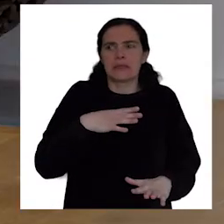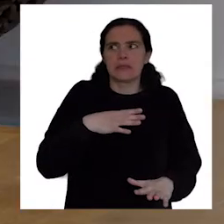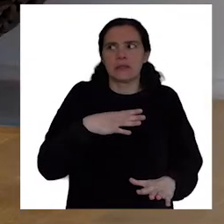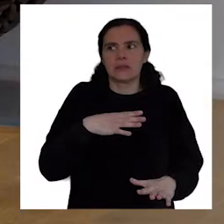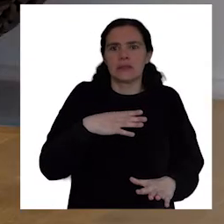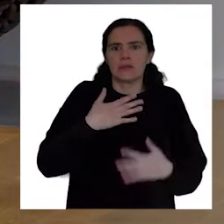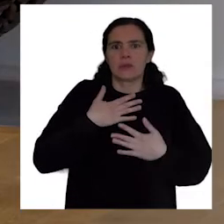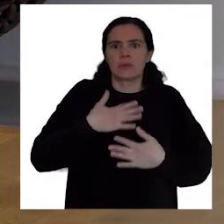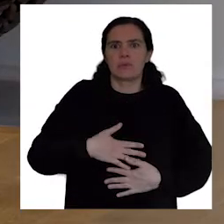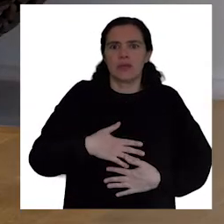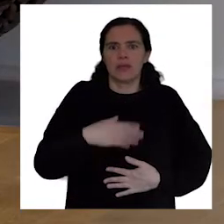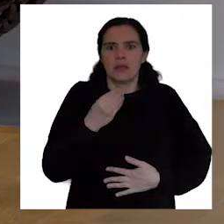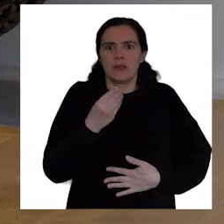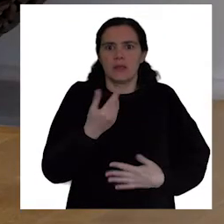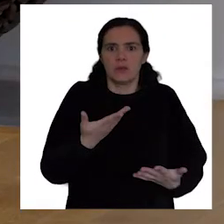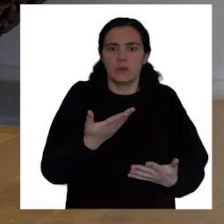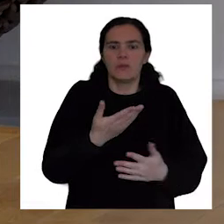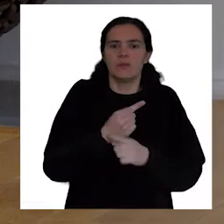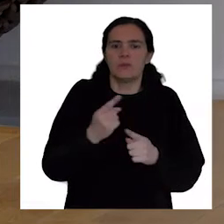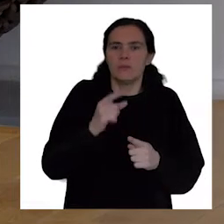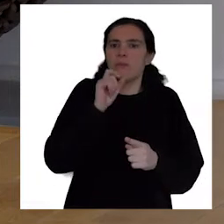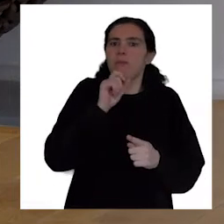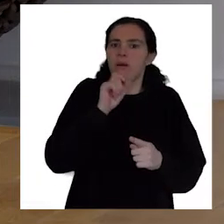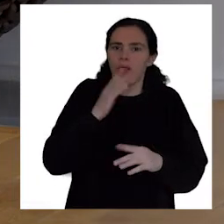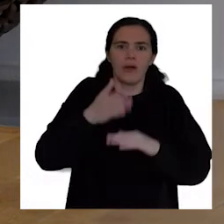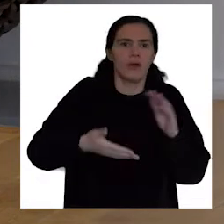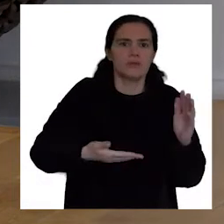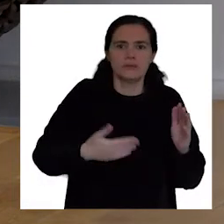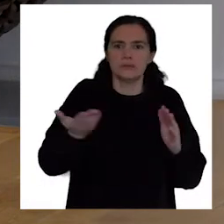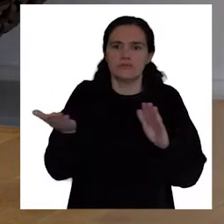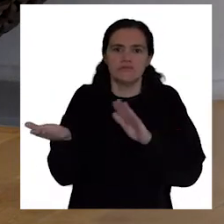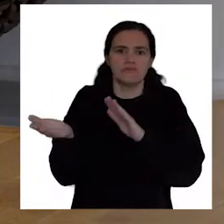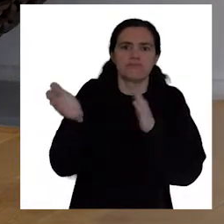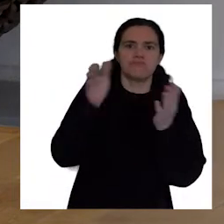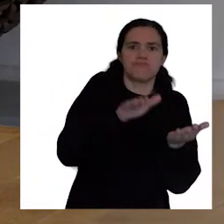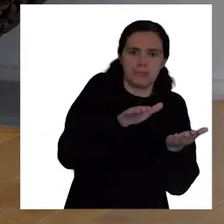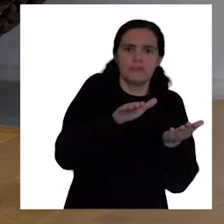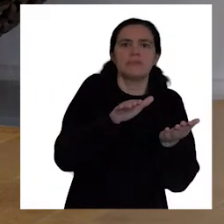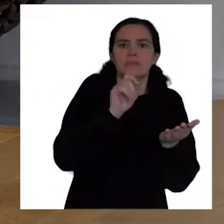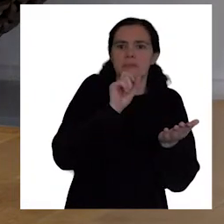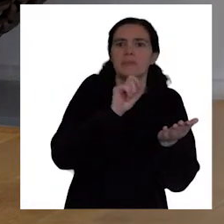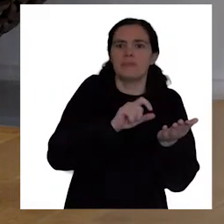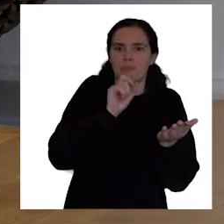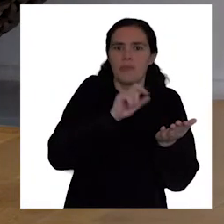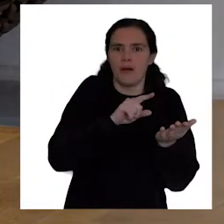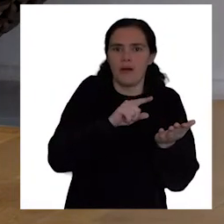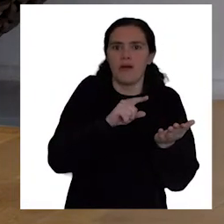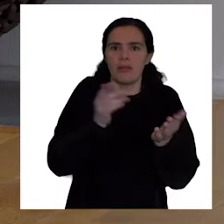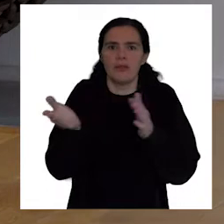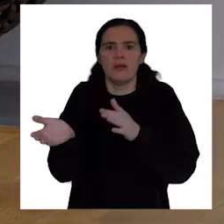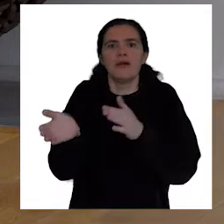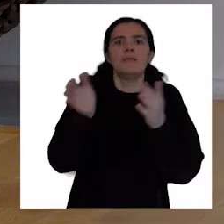fear, physical fear that eventually this entity, this body,